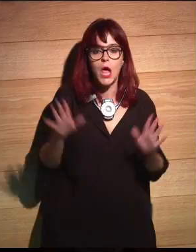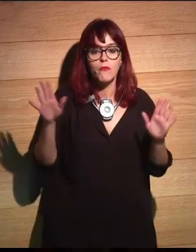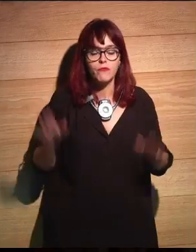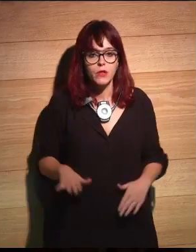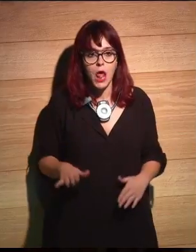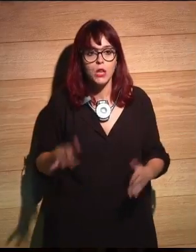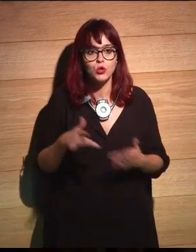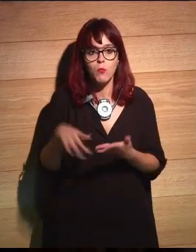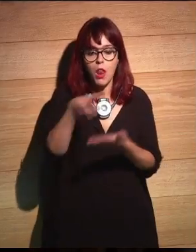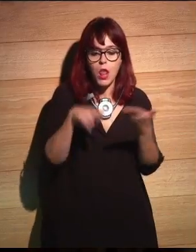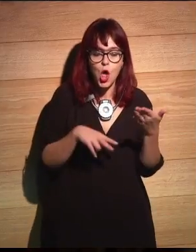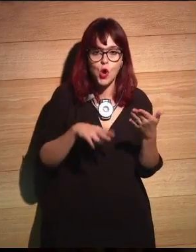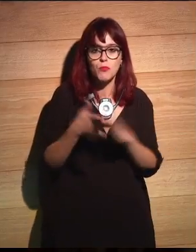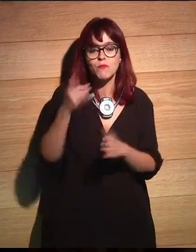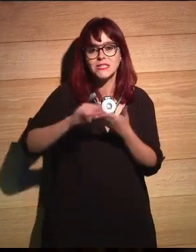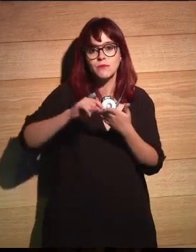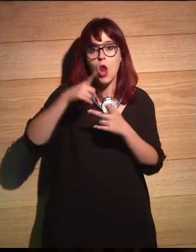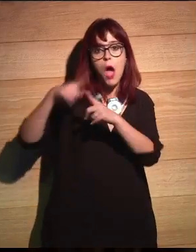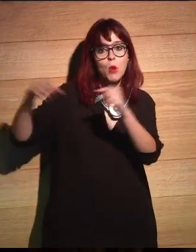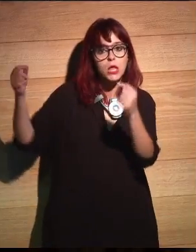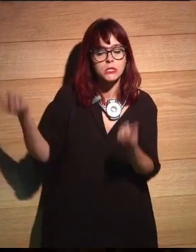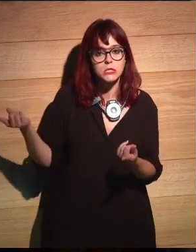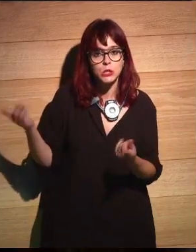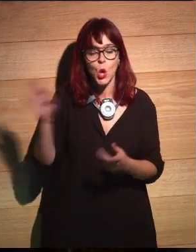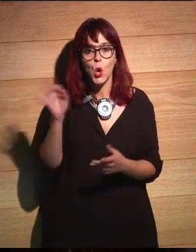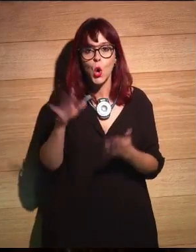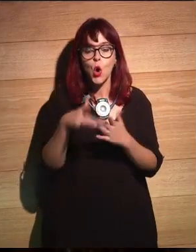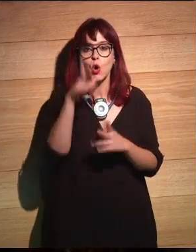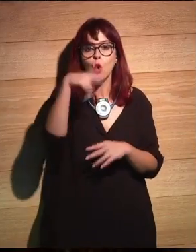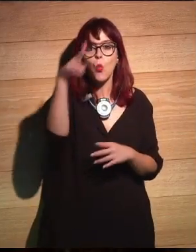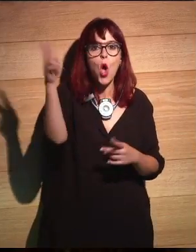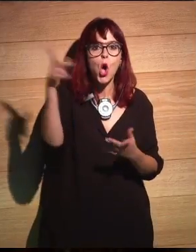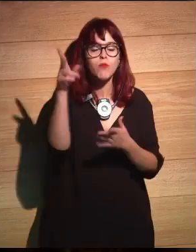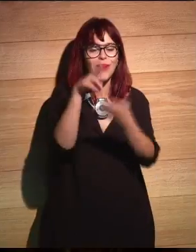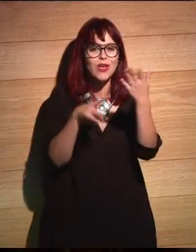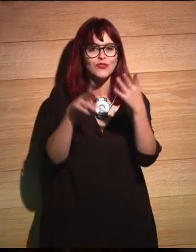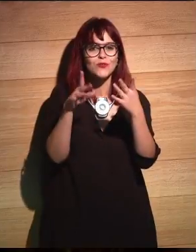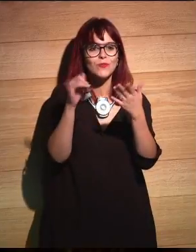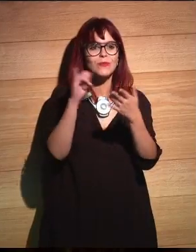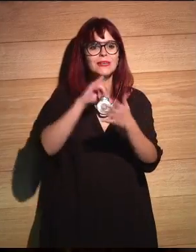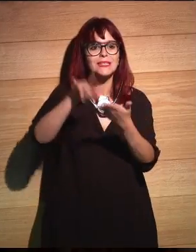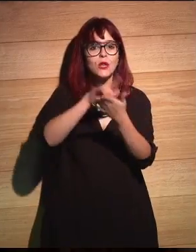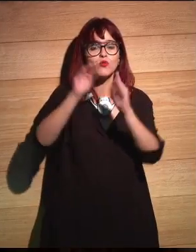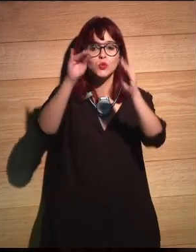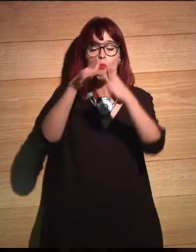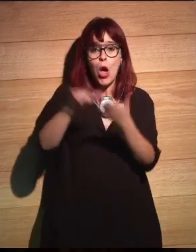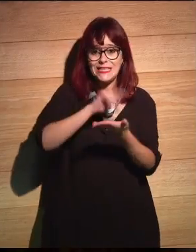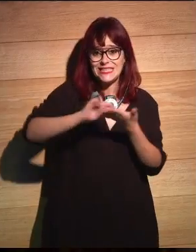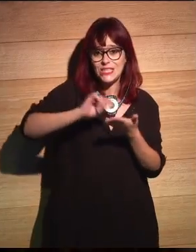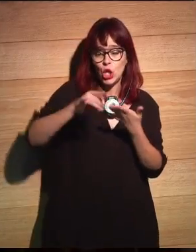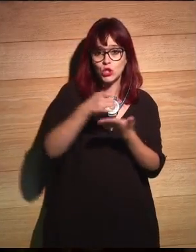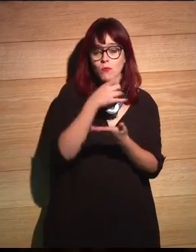own language. And there's nothing more biased than language. But when I read a Japanese or